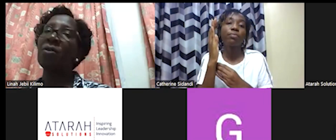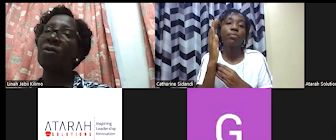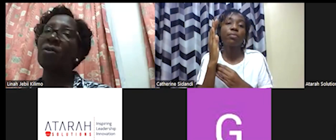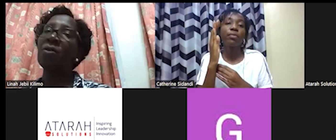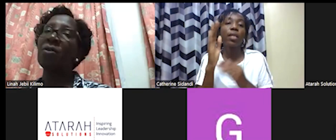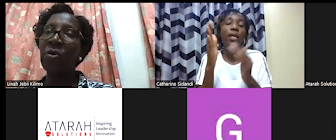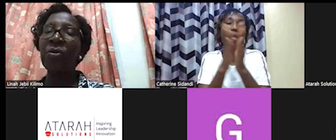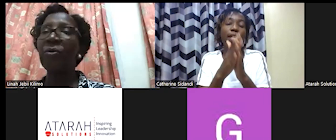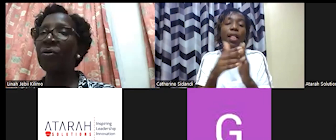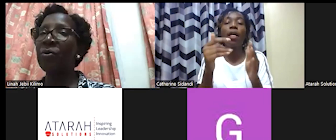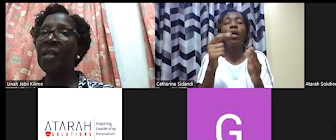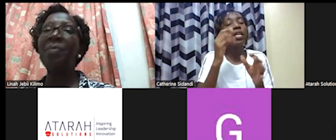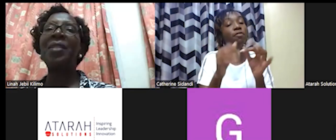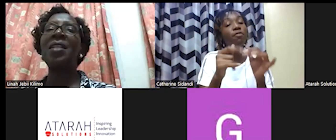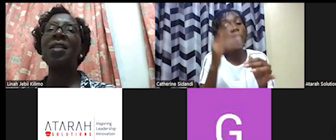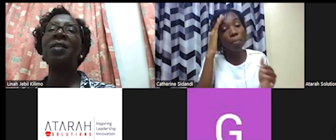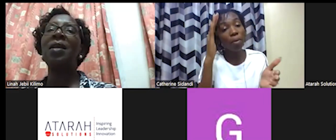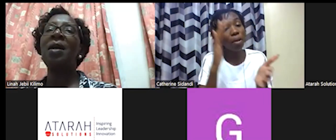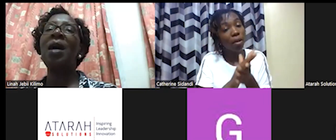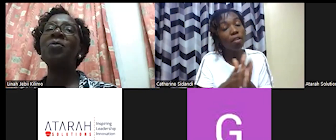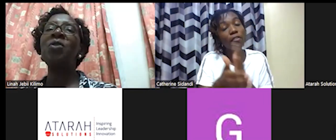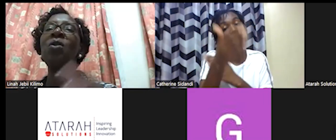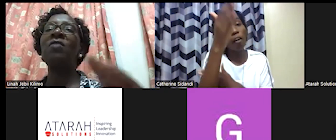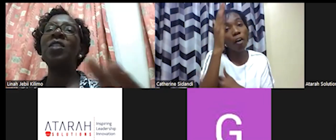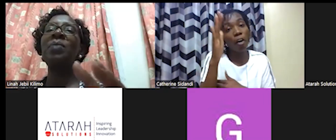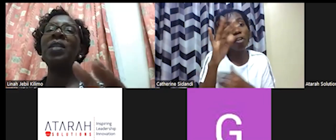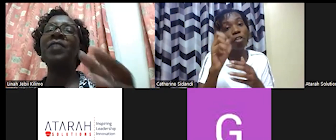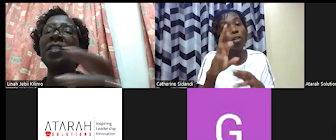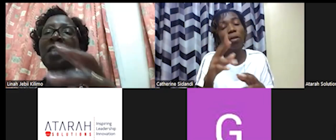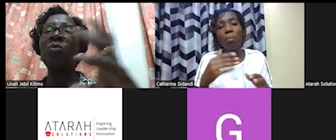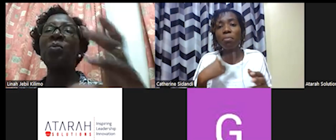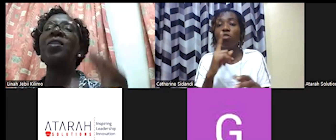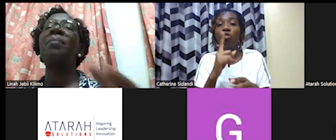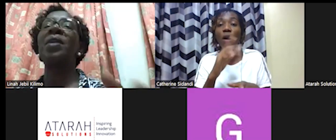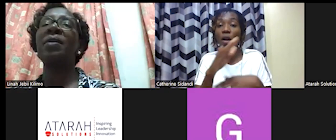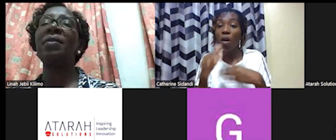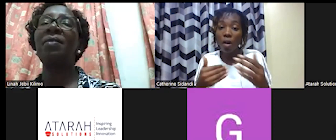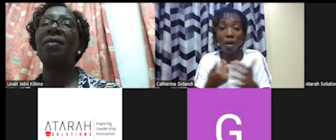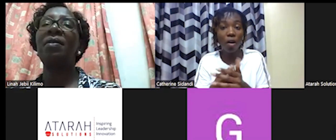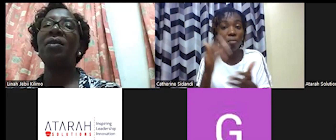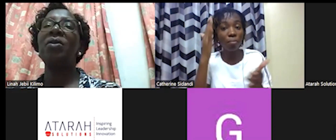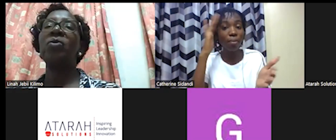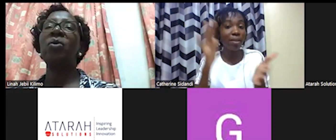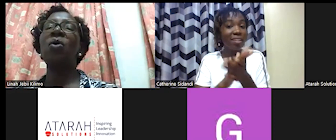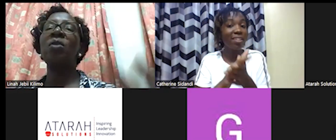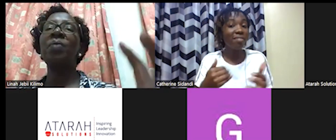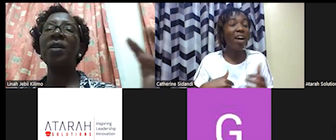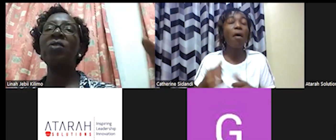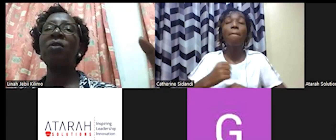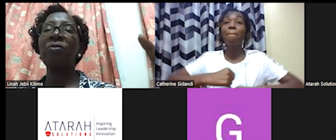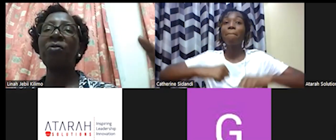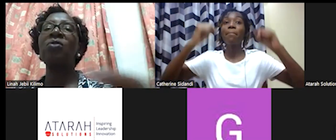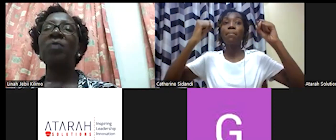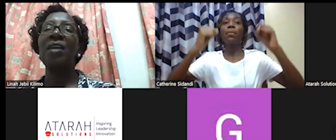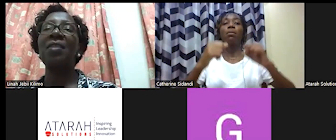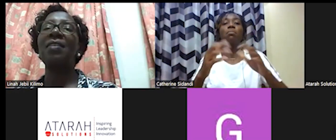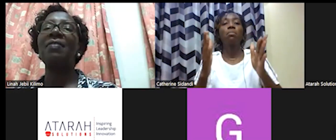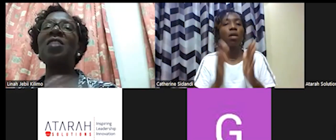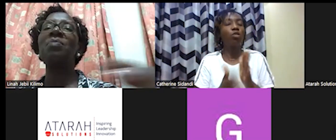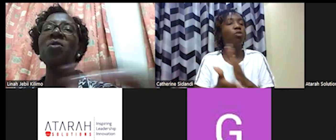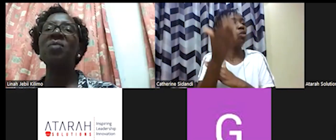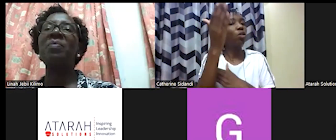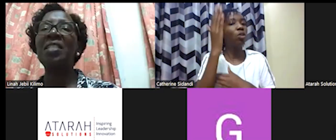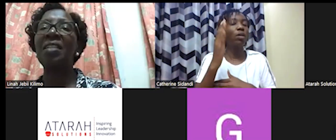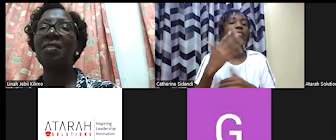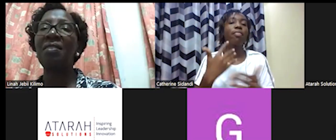whether you believe in God or you believe, but I'm sure all of us believe there's a superior being. So, or bringing your thoughts together,